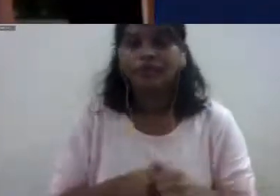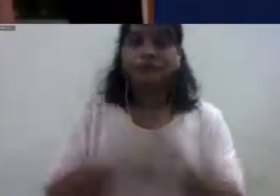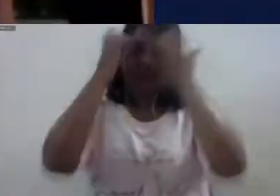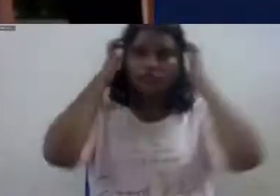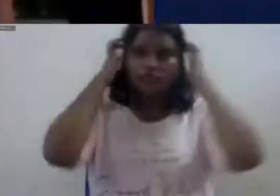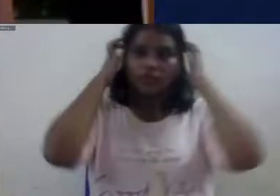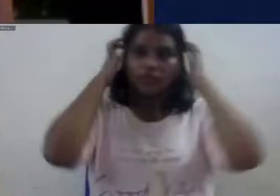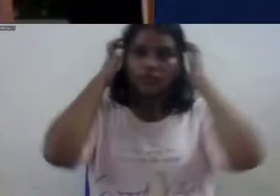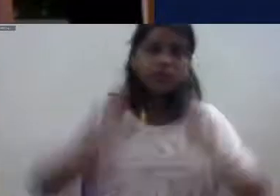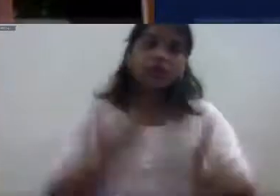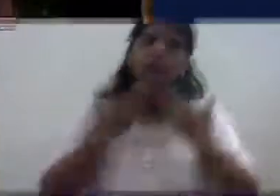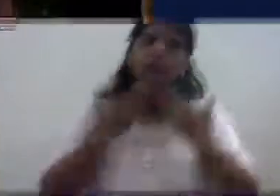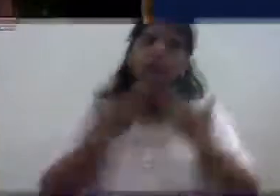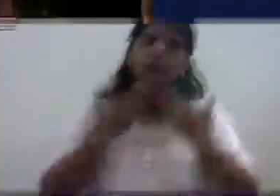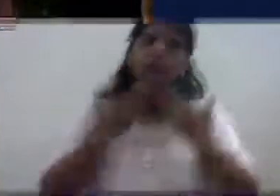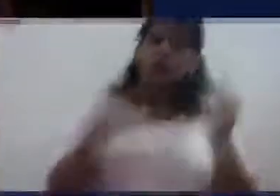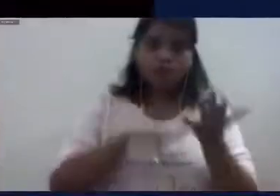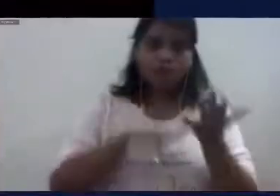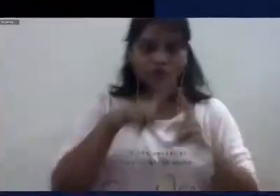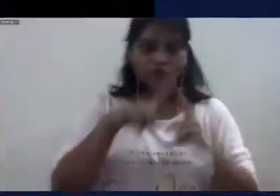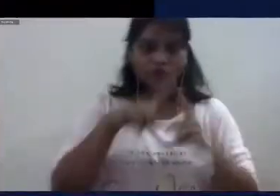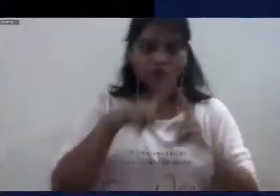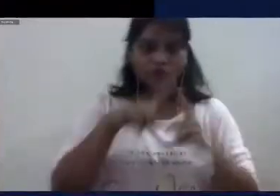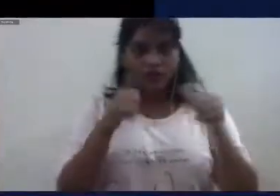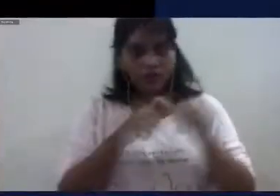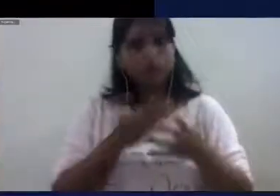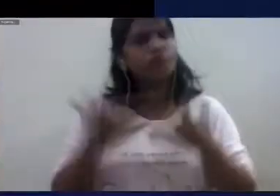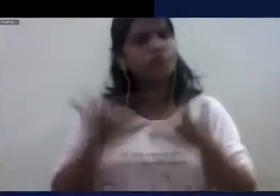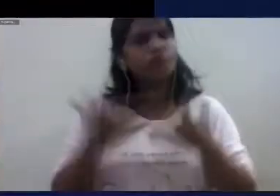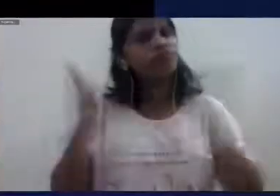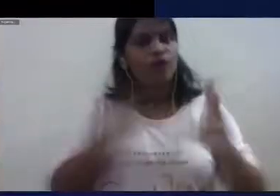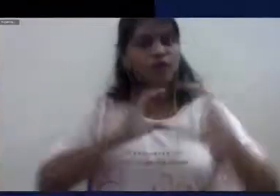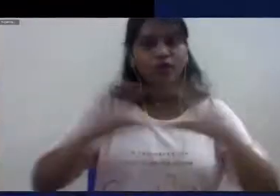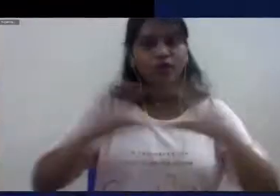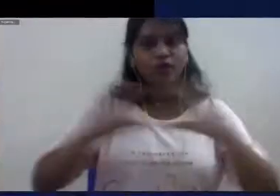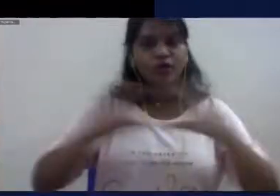Thank you so much, Smita. Thanks a lot. And that is a wonderful talk.